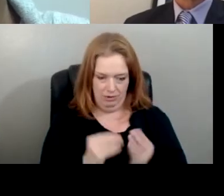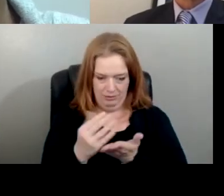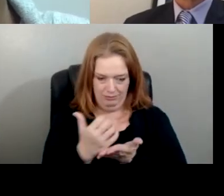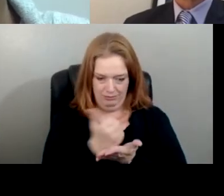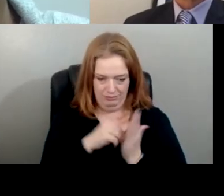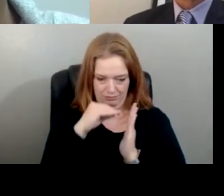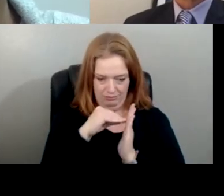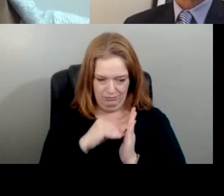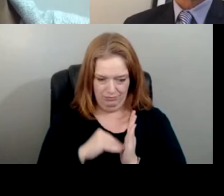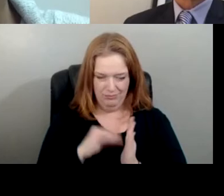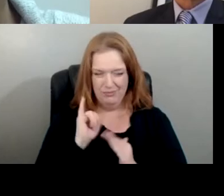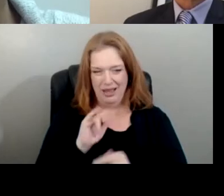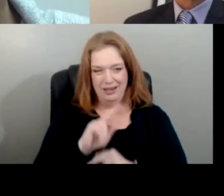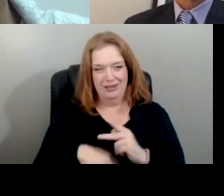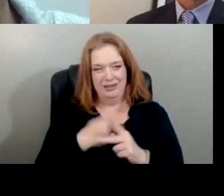persons,